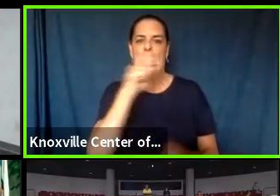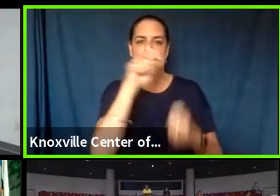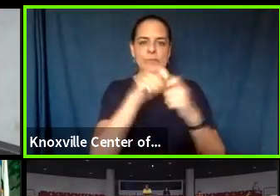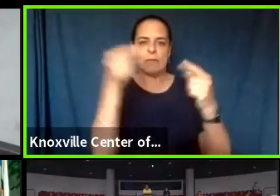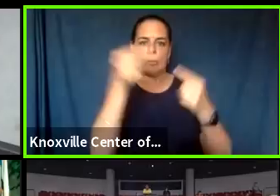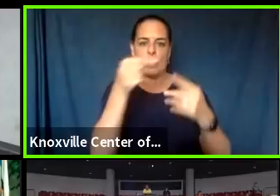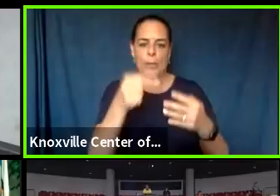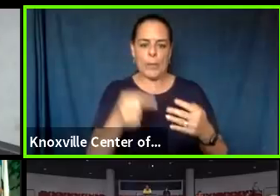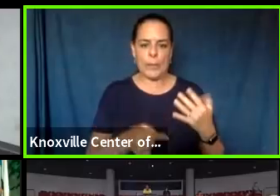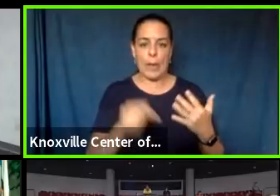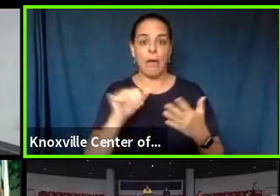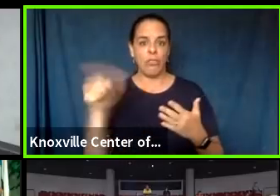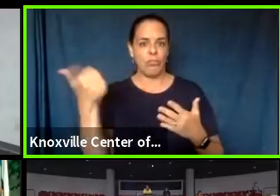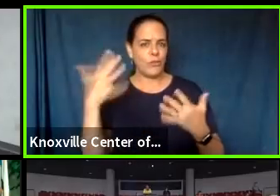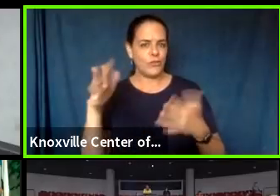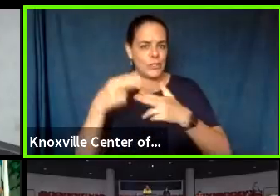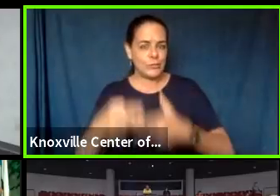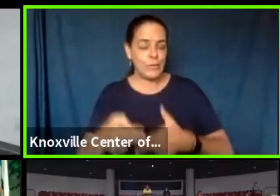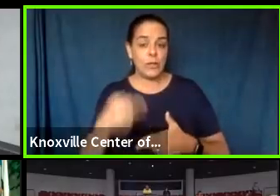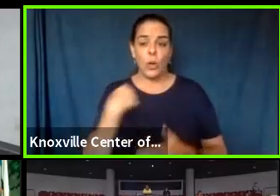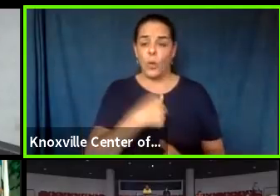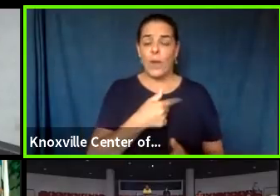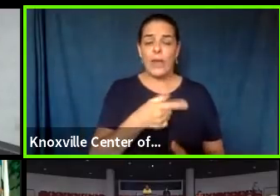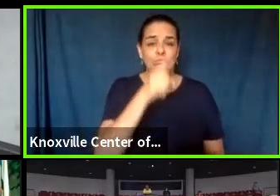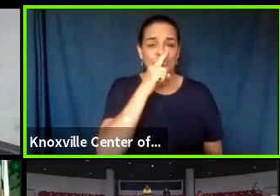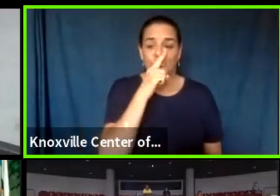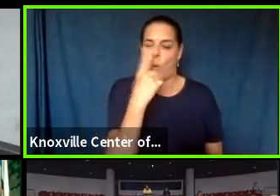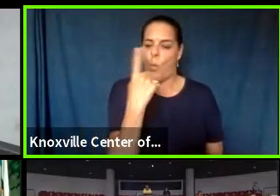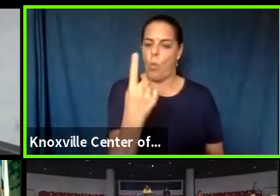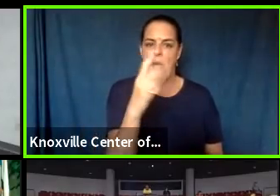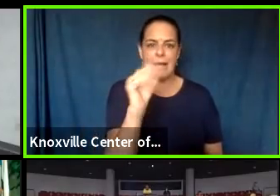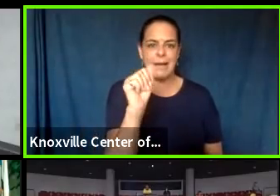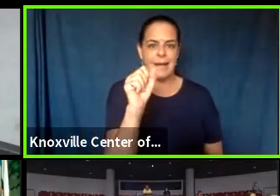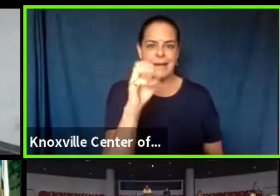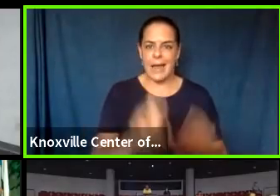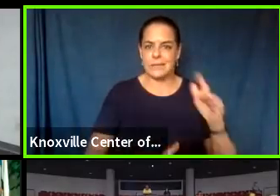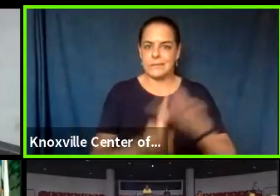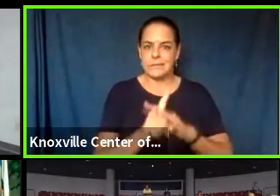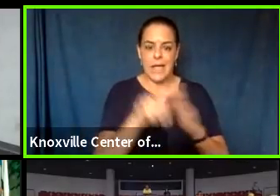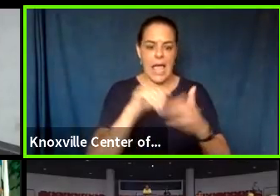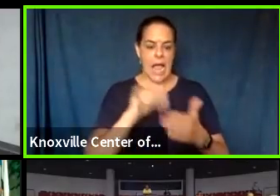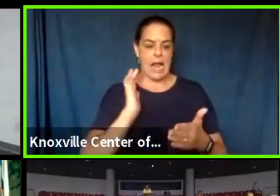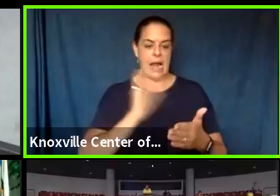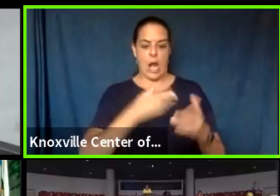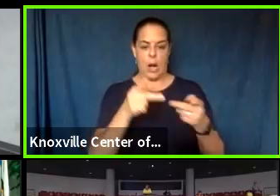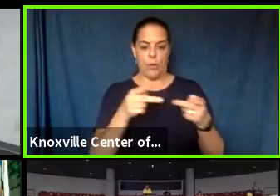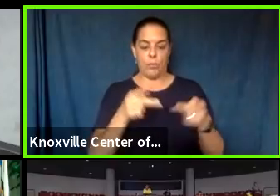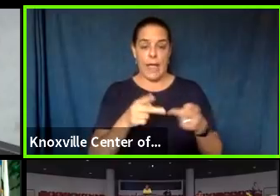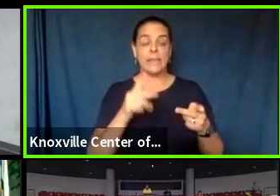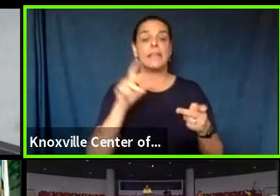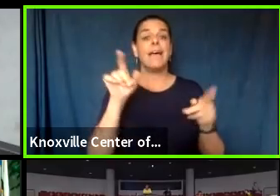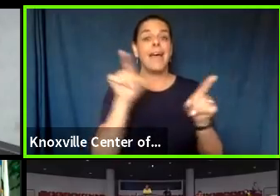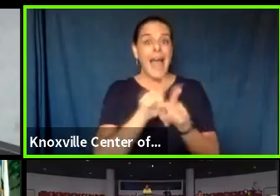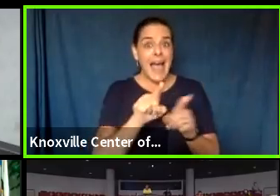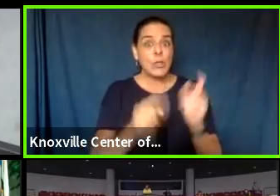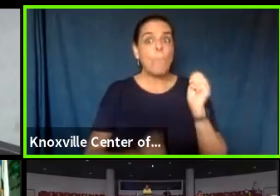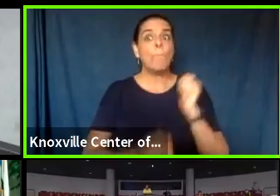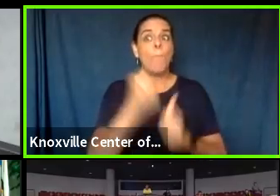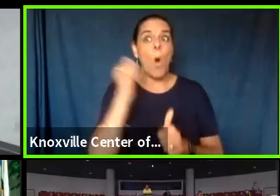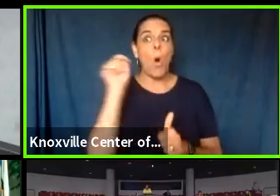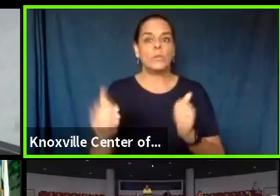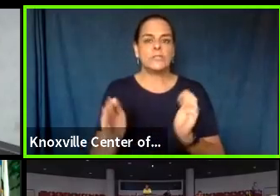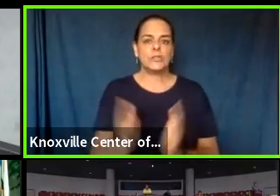have mentioned. We haven't had a single case reported at our premise, much as most small bars, taverns.